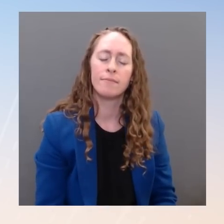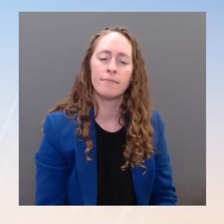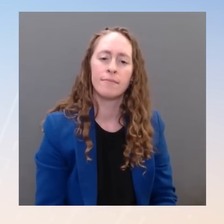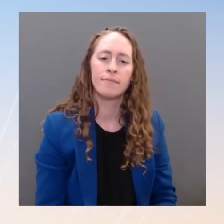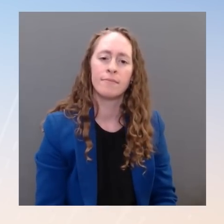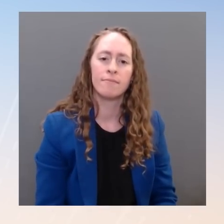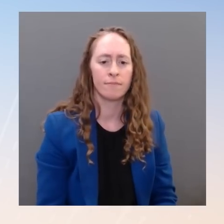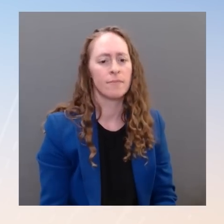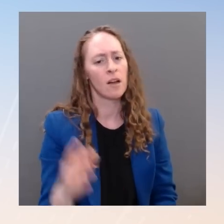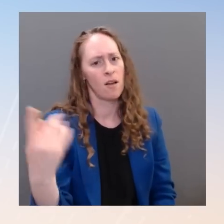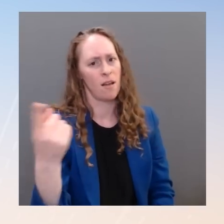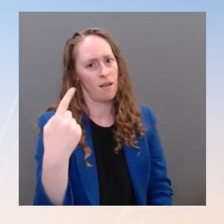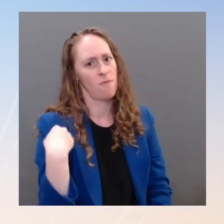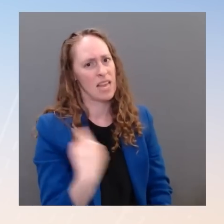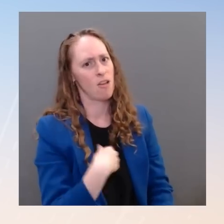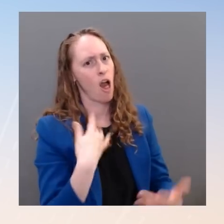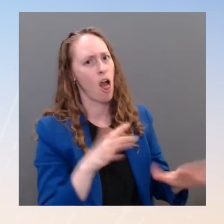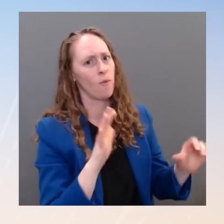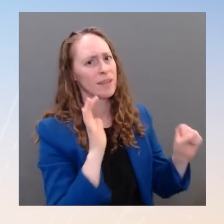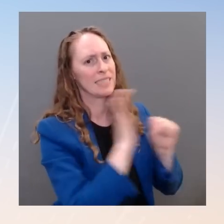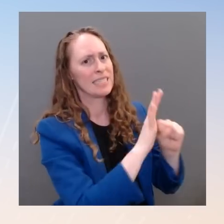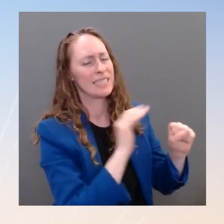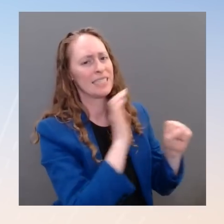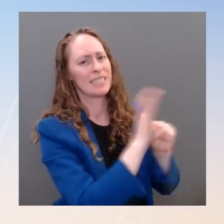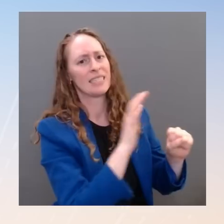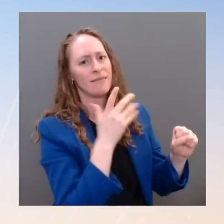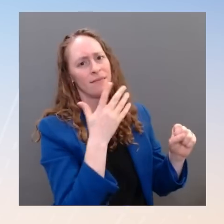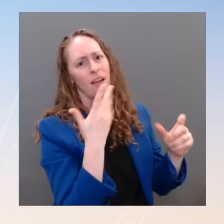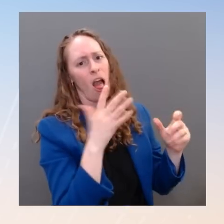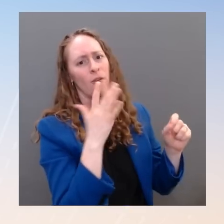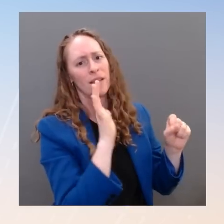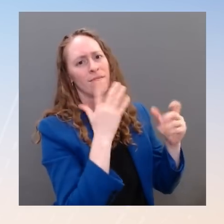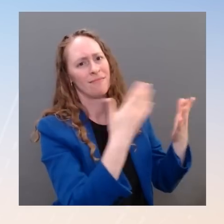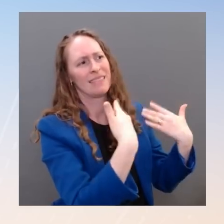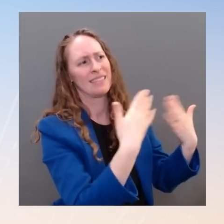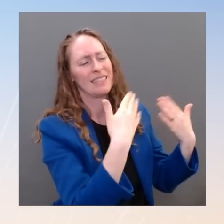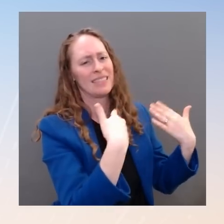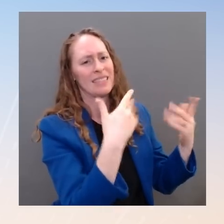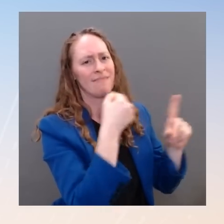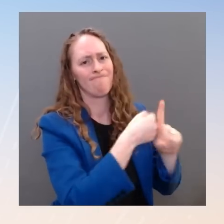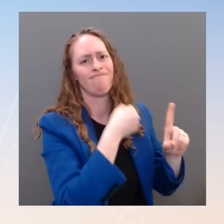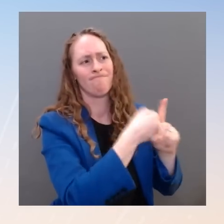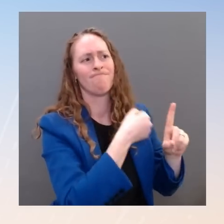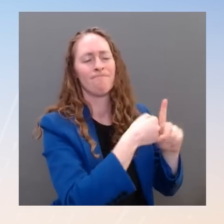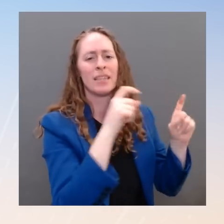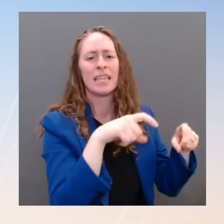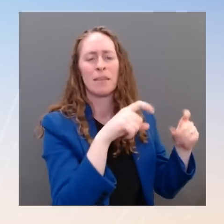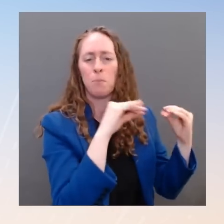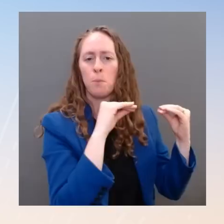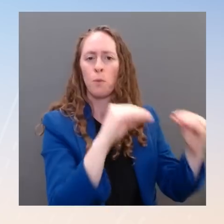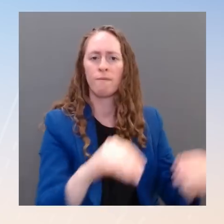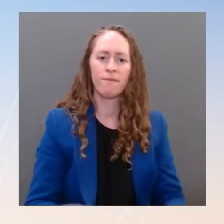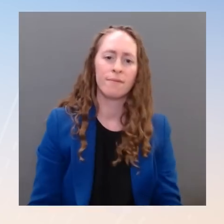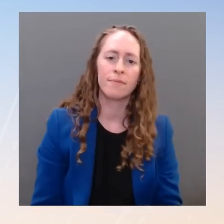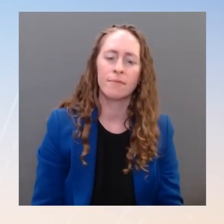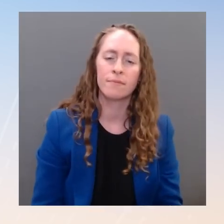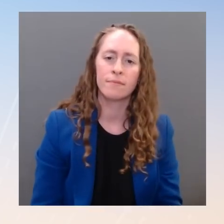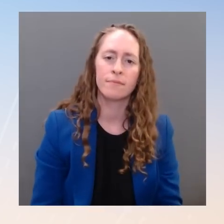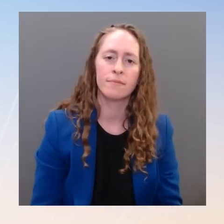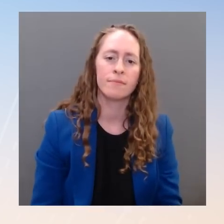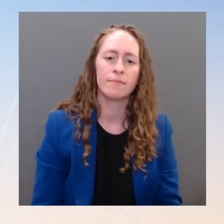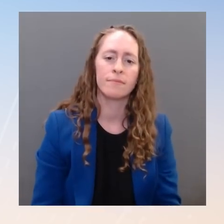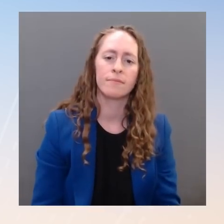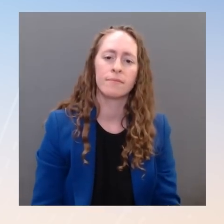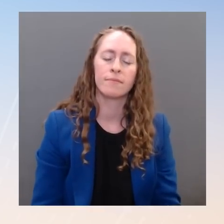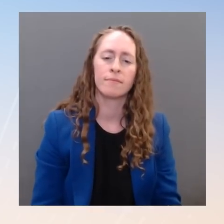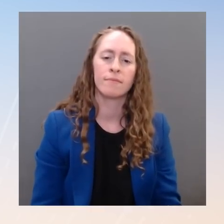vital to the continuation of our fight against the pandemic. And you will see that in the form of engagement with members on the